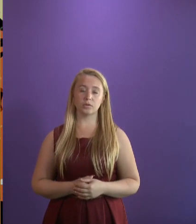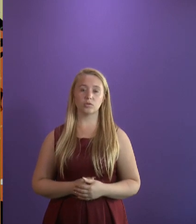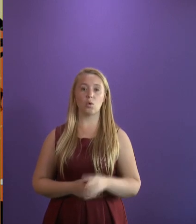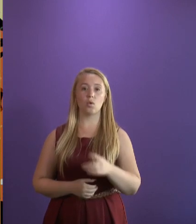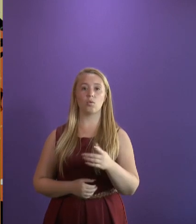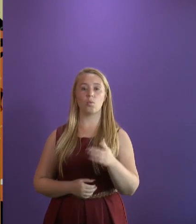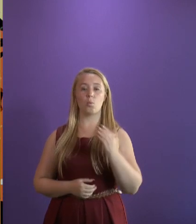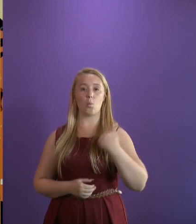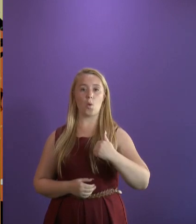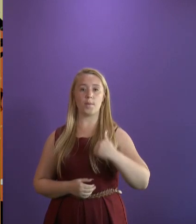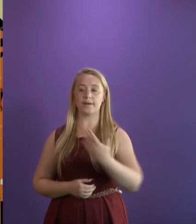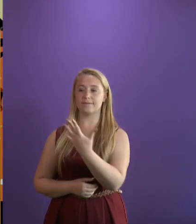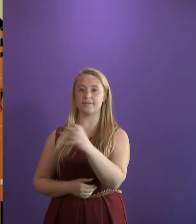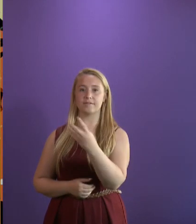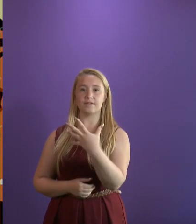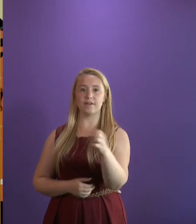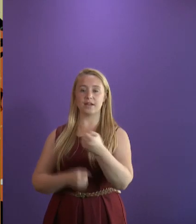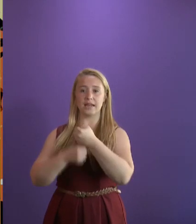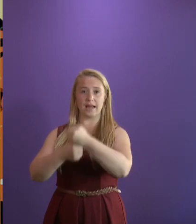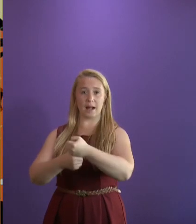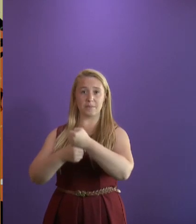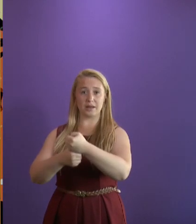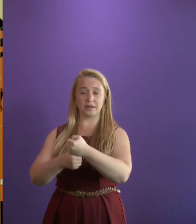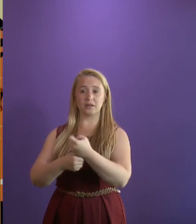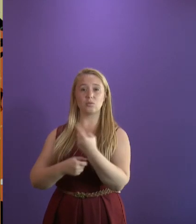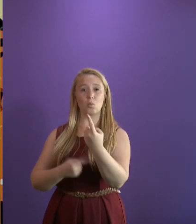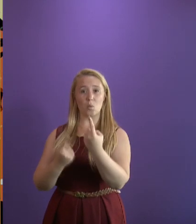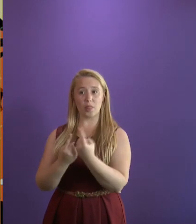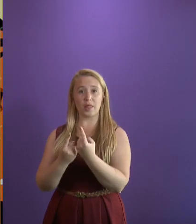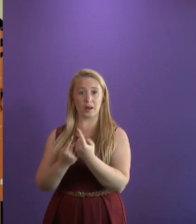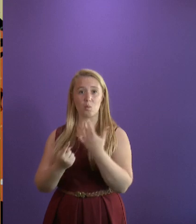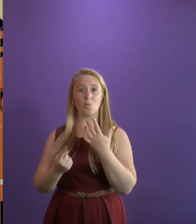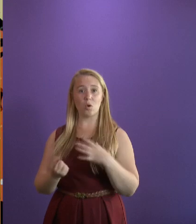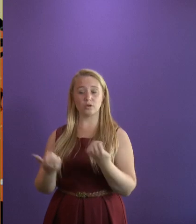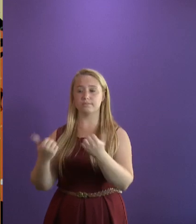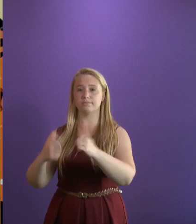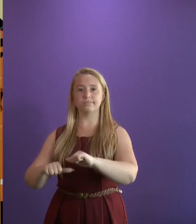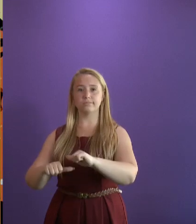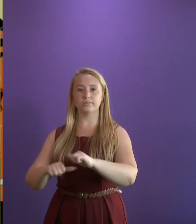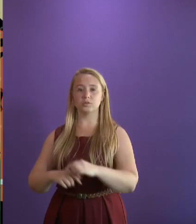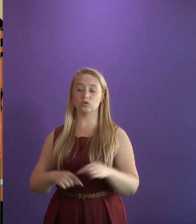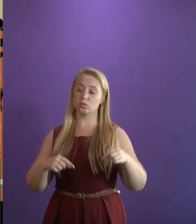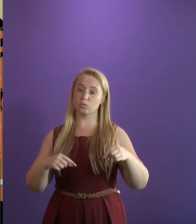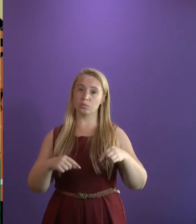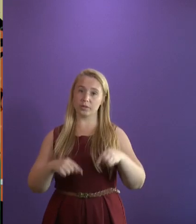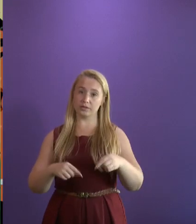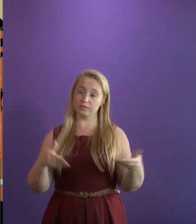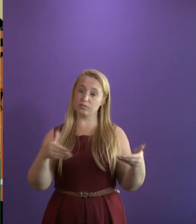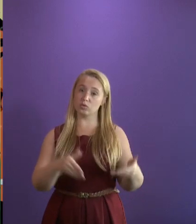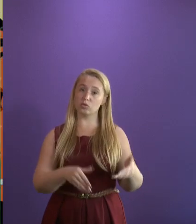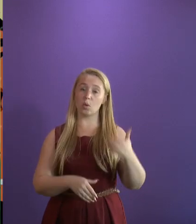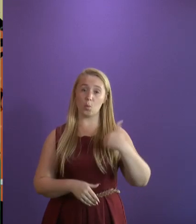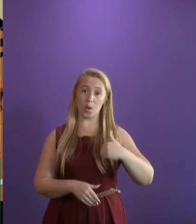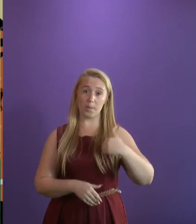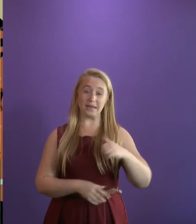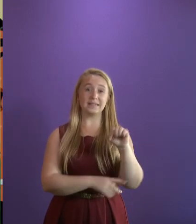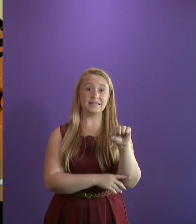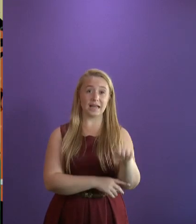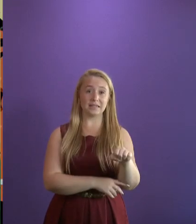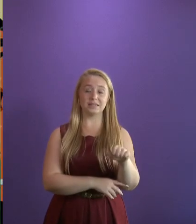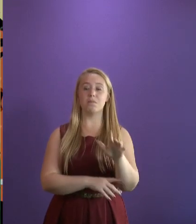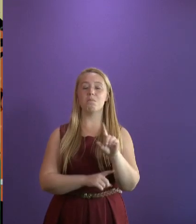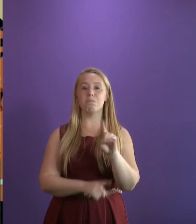50-50 campaign is determined to address, this is just not about women. This Parliament needs to look like the people of Scotland, and it doesn't.